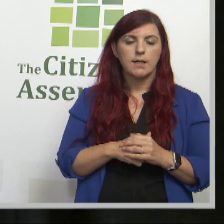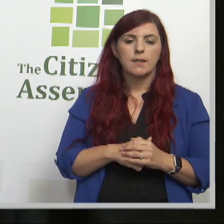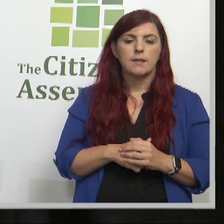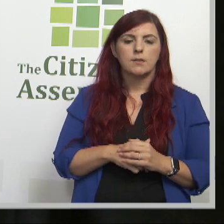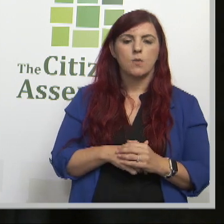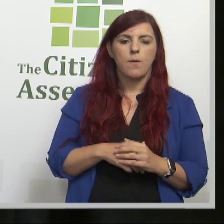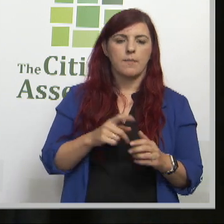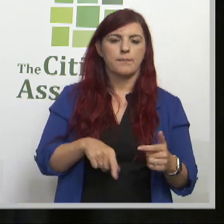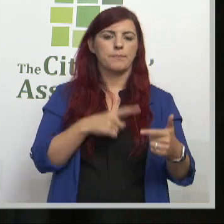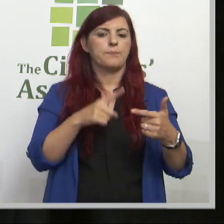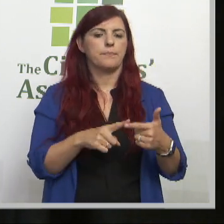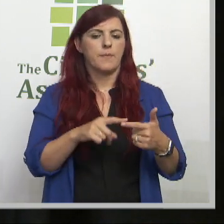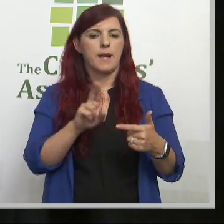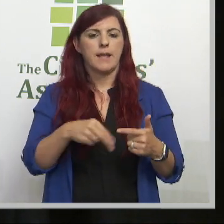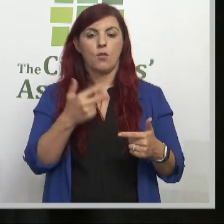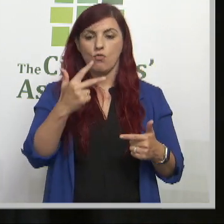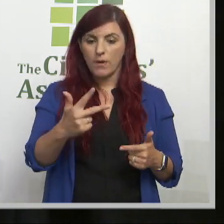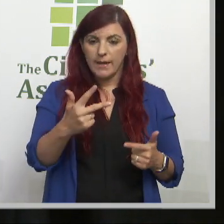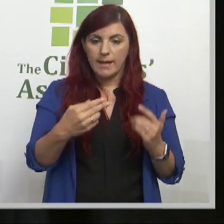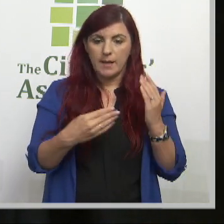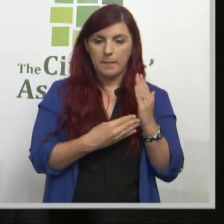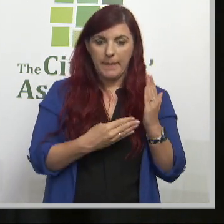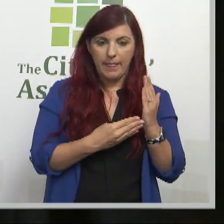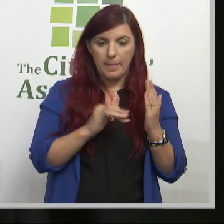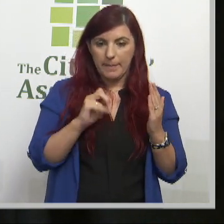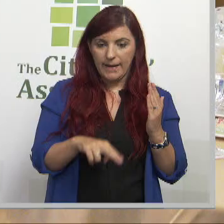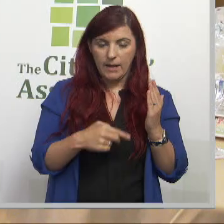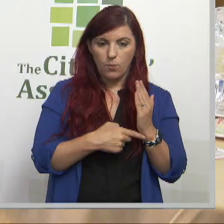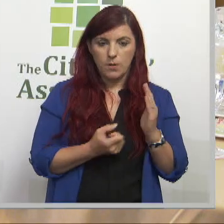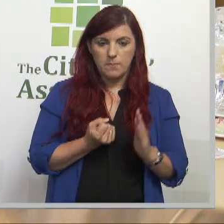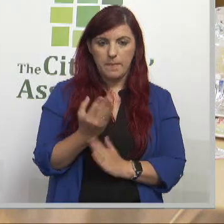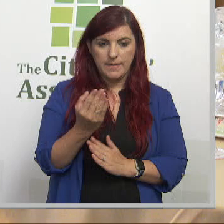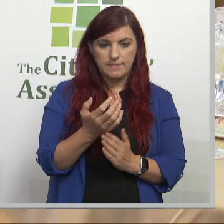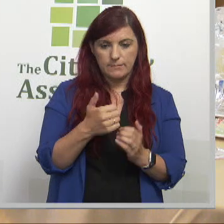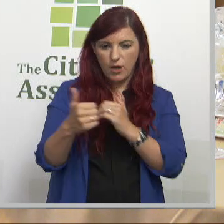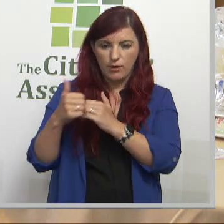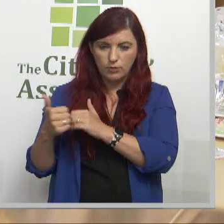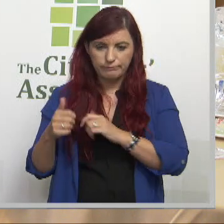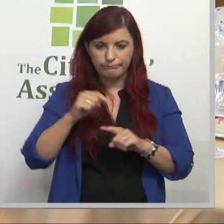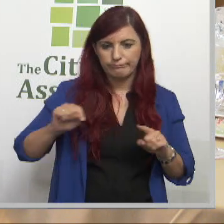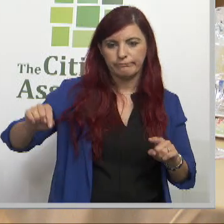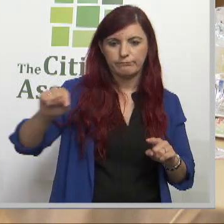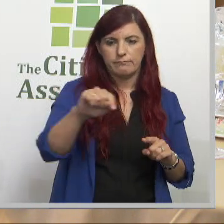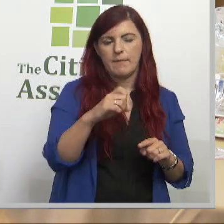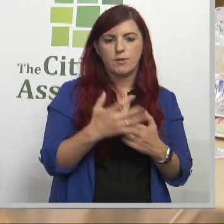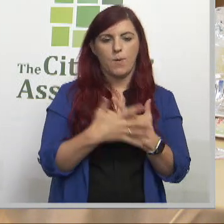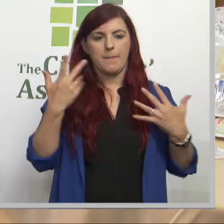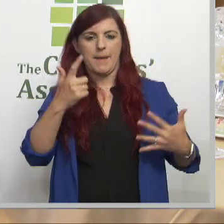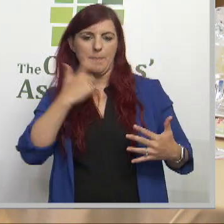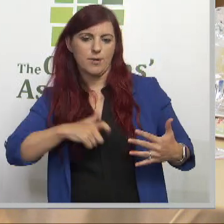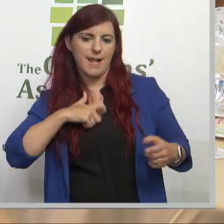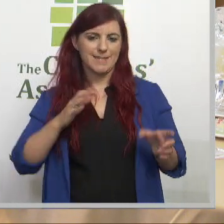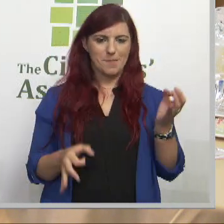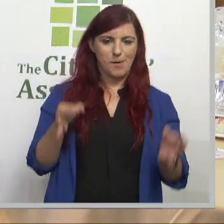then, the next, we'll say 3 billion, up to 3 billion, is divided out then. And that's where the big personalities, the politicians come